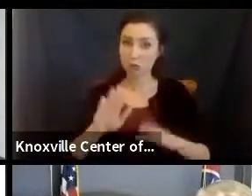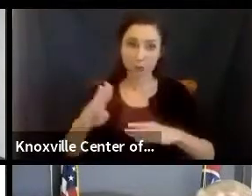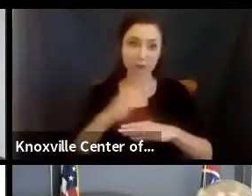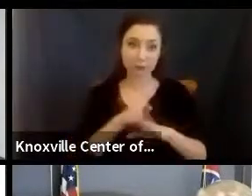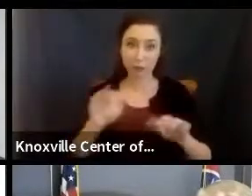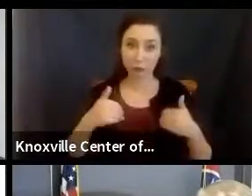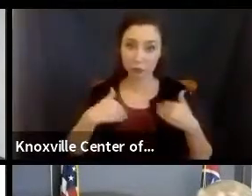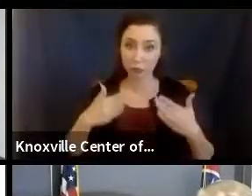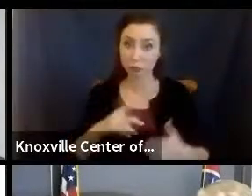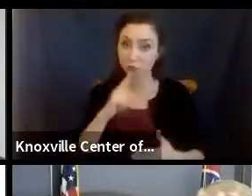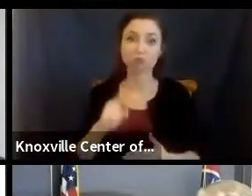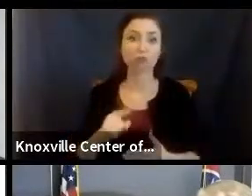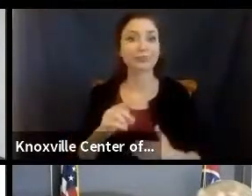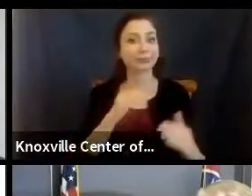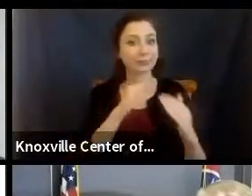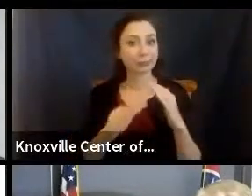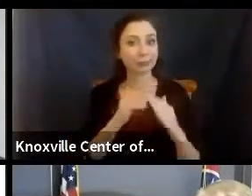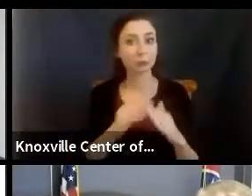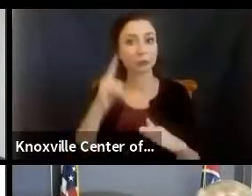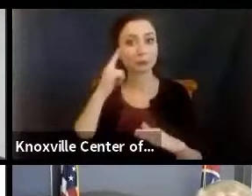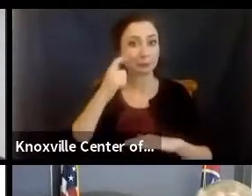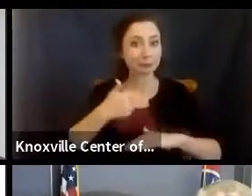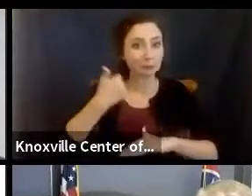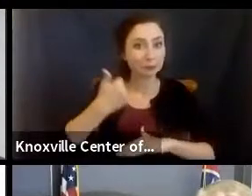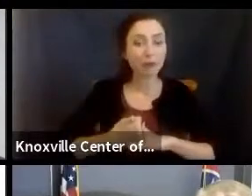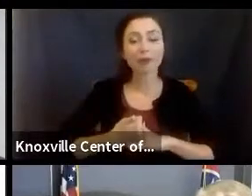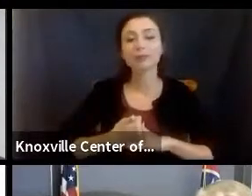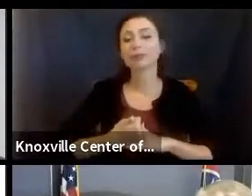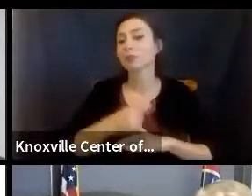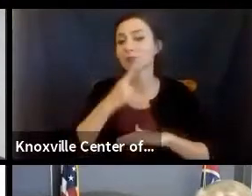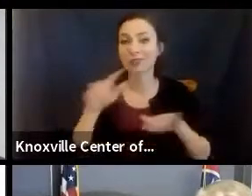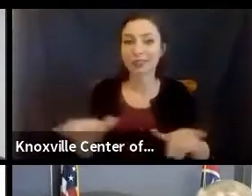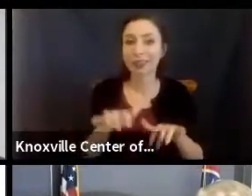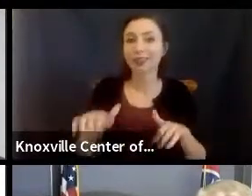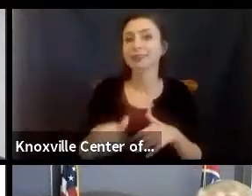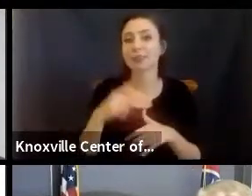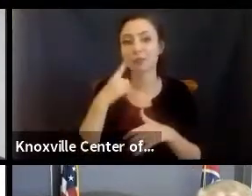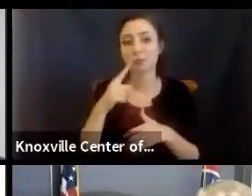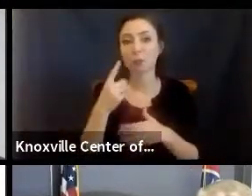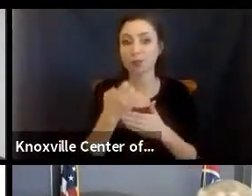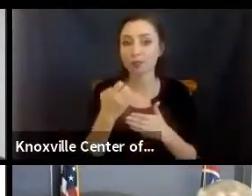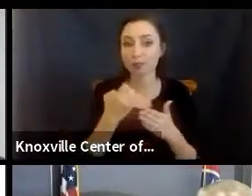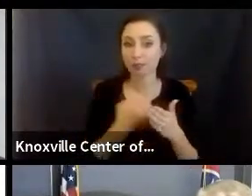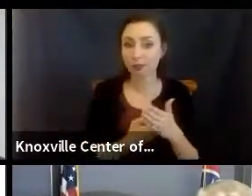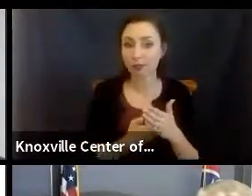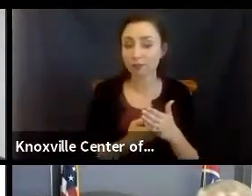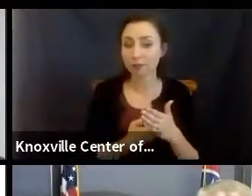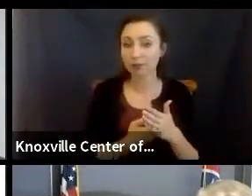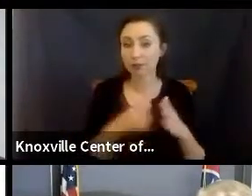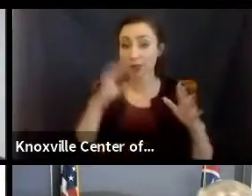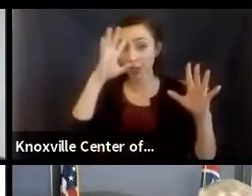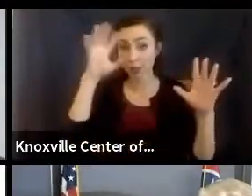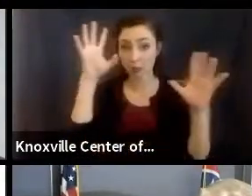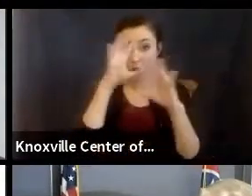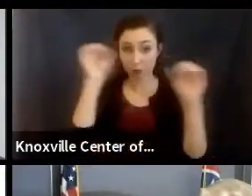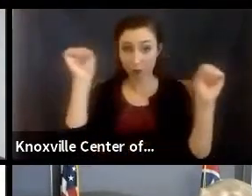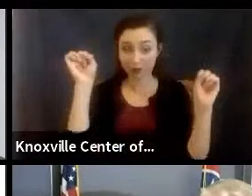very community minded and very active in our economy. And the president of